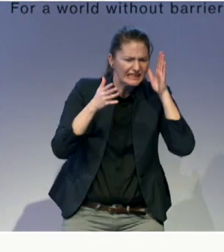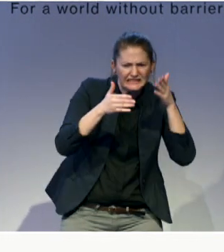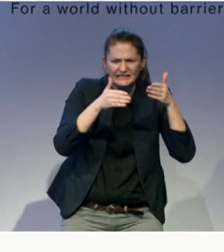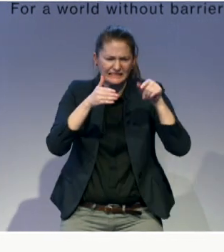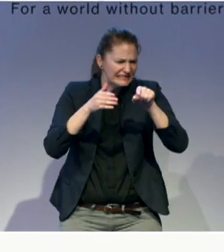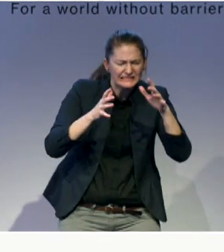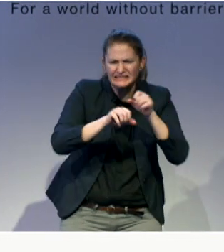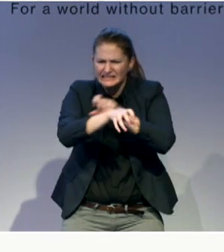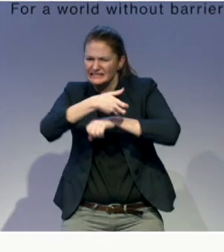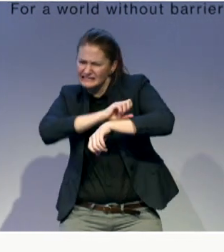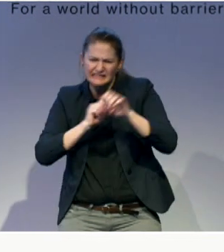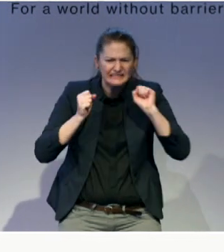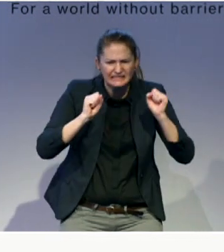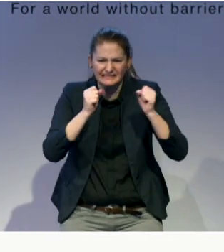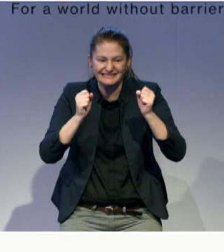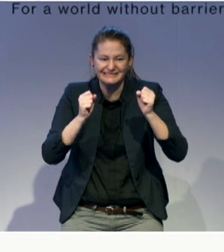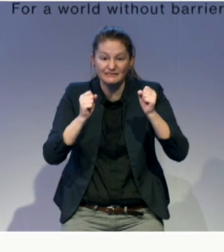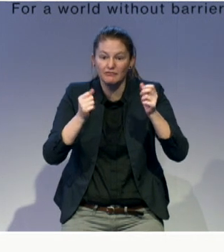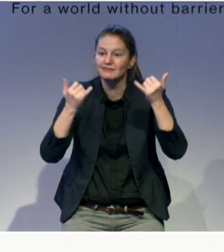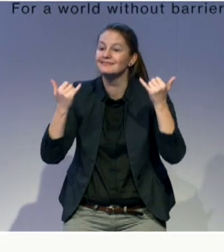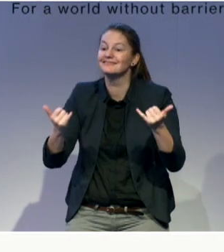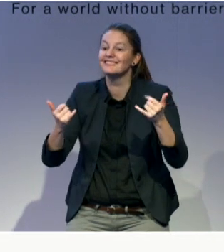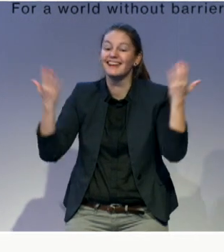But tonight, can I just say,